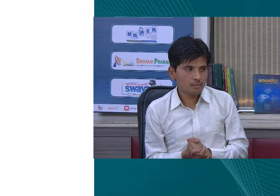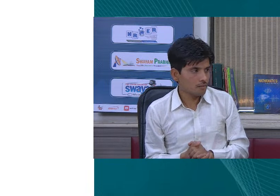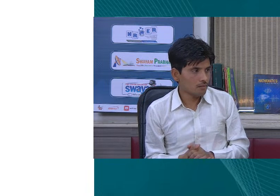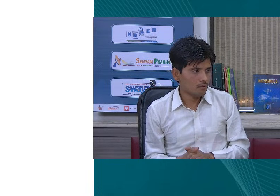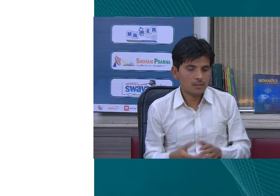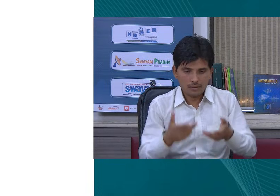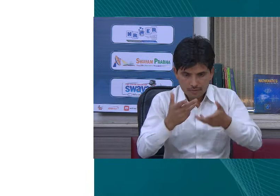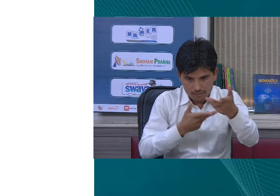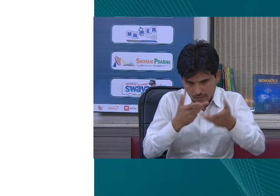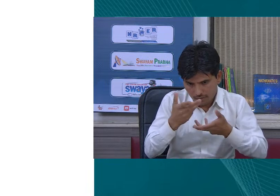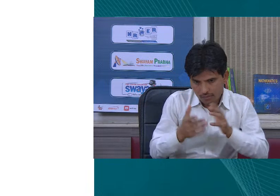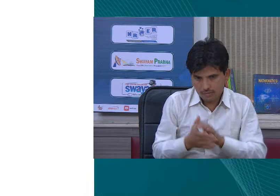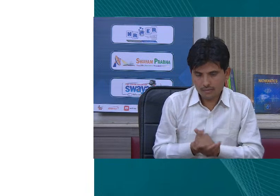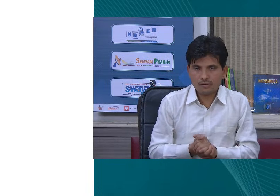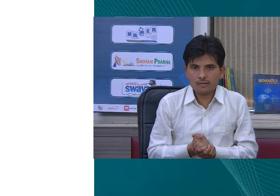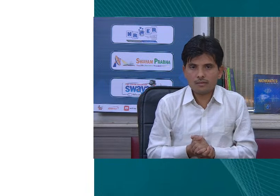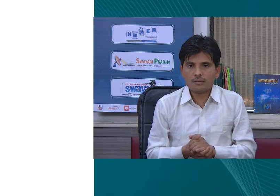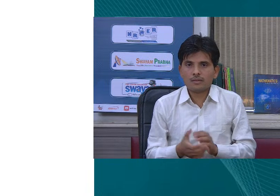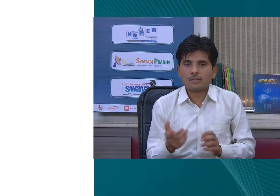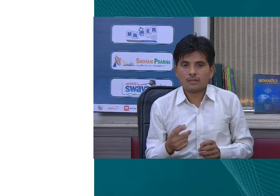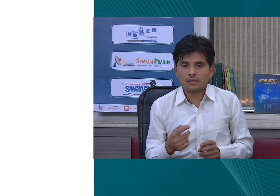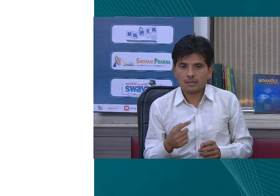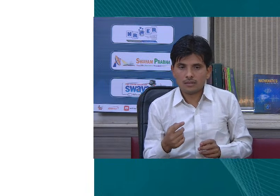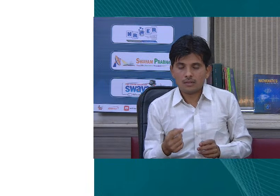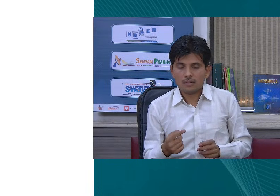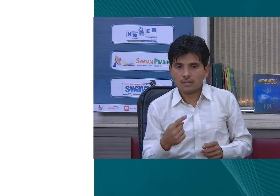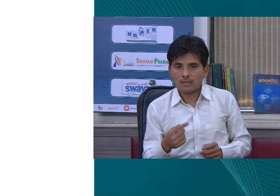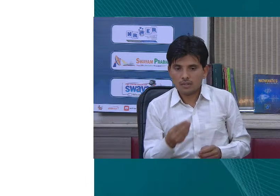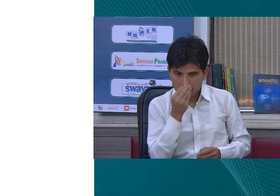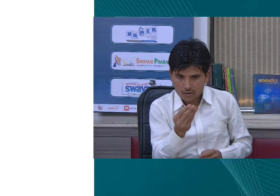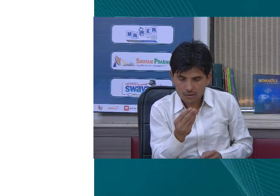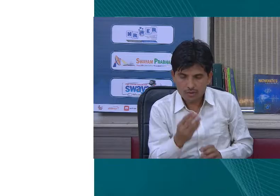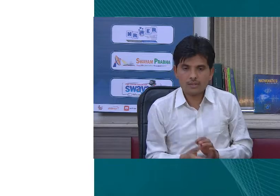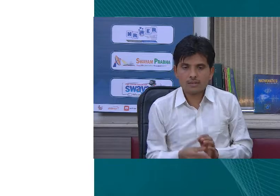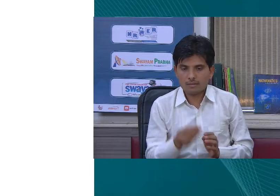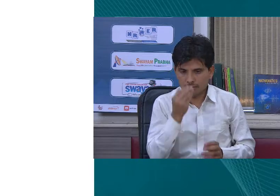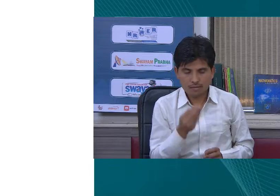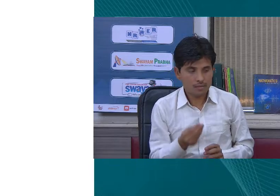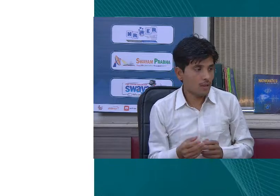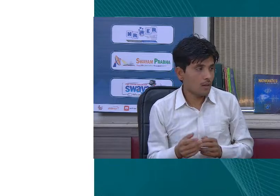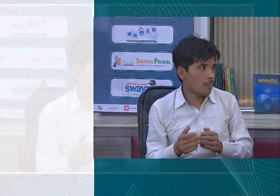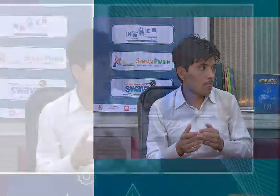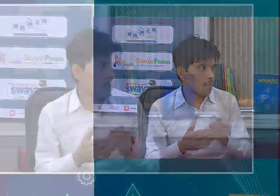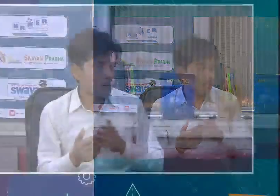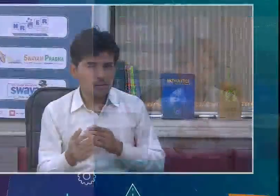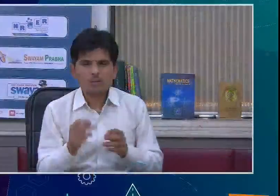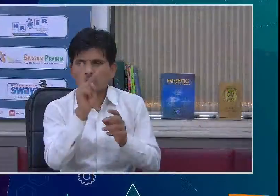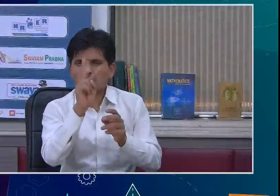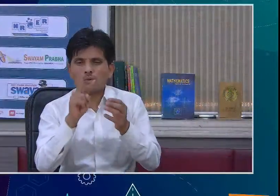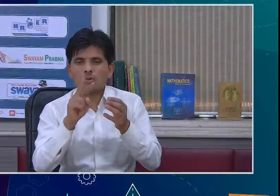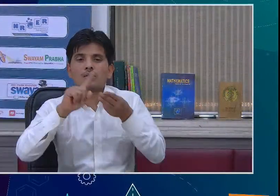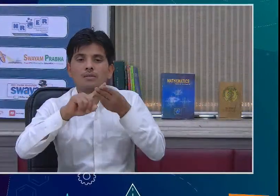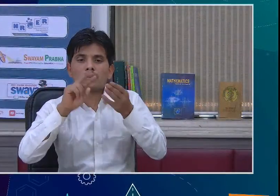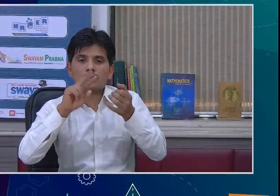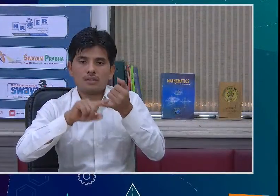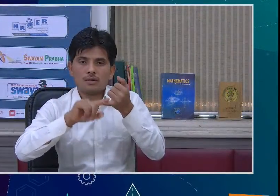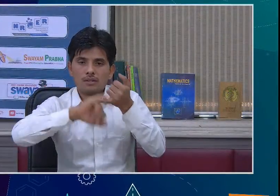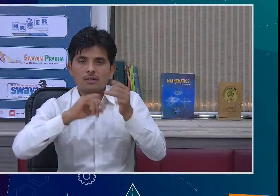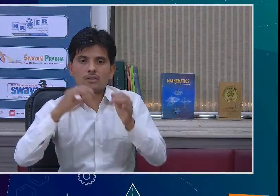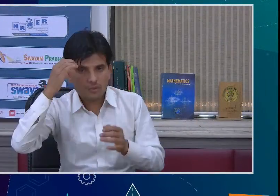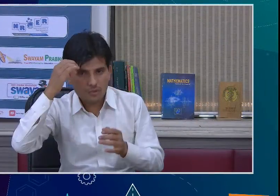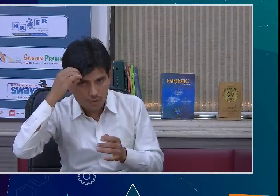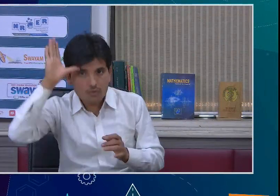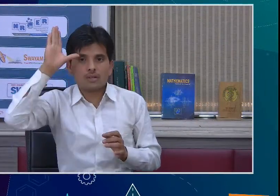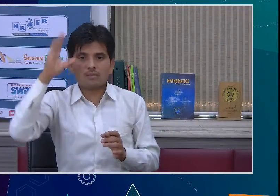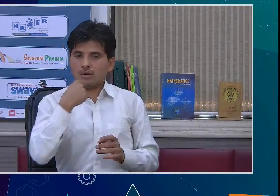As we discussed about the solar system, I would wish to request you to please apprise our viewers how could this particular concept of